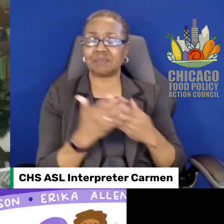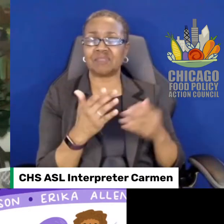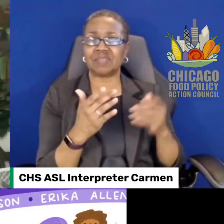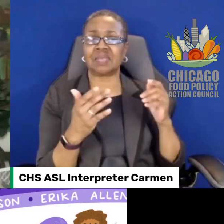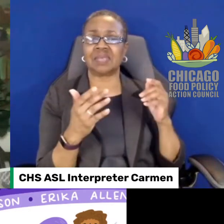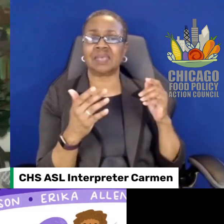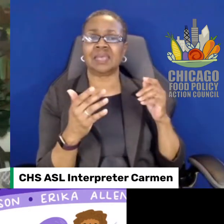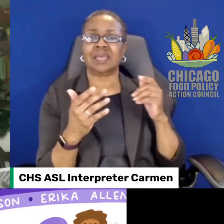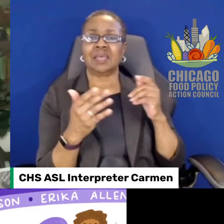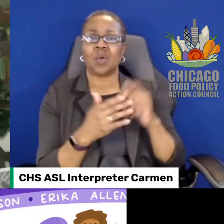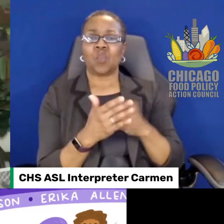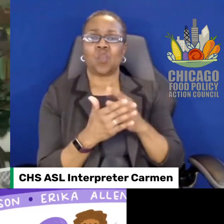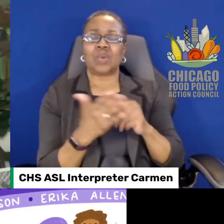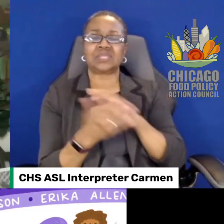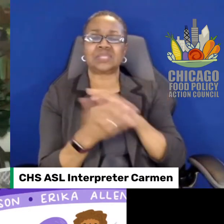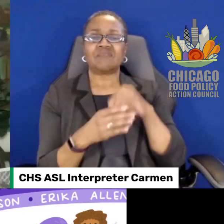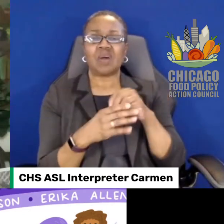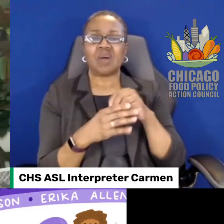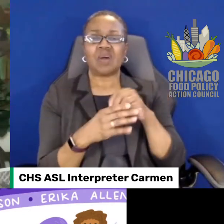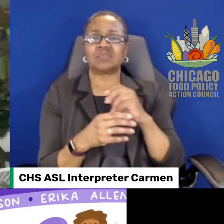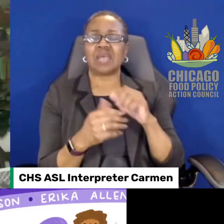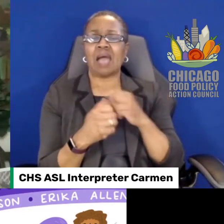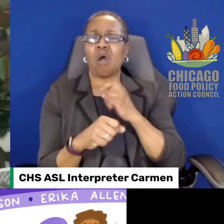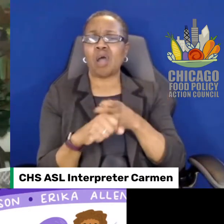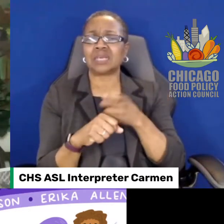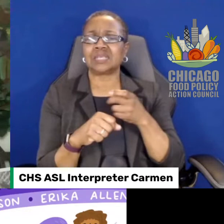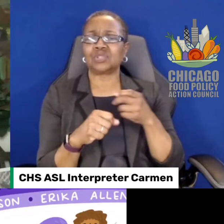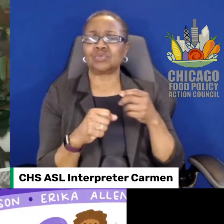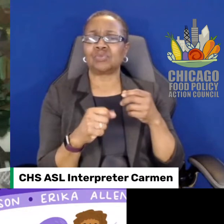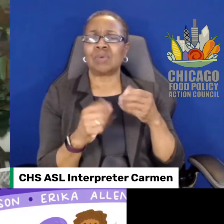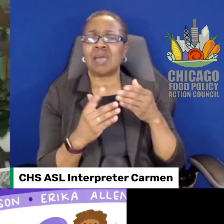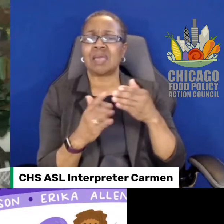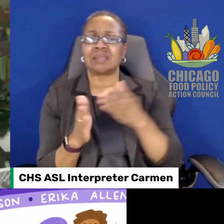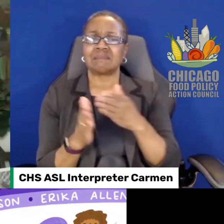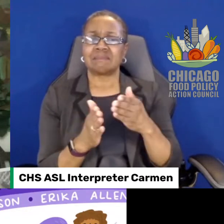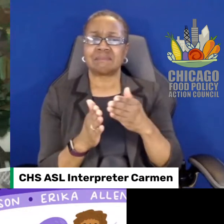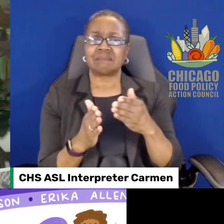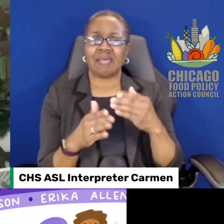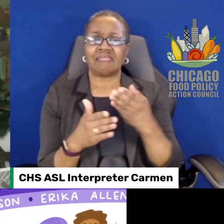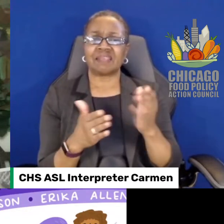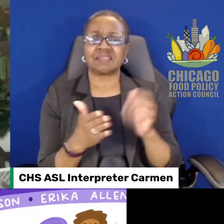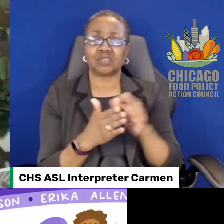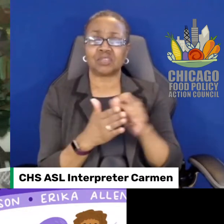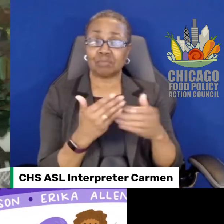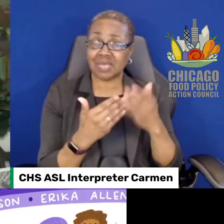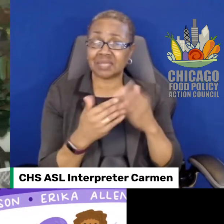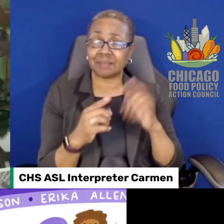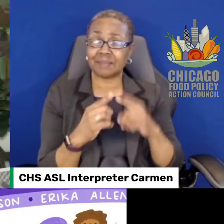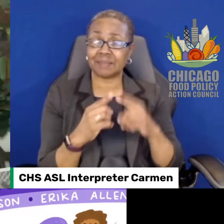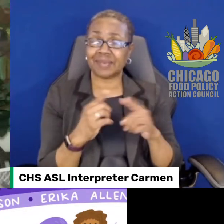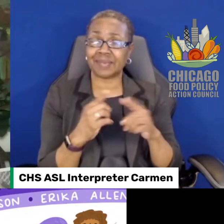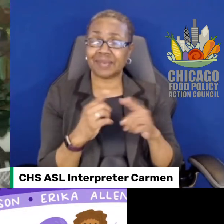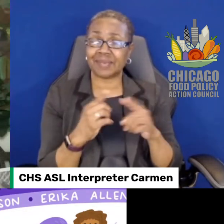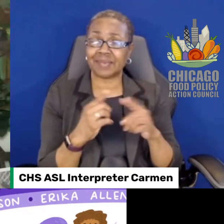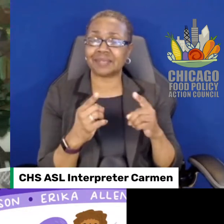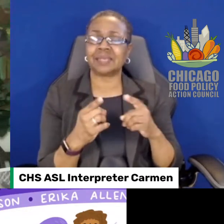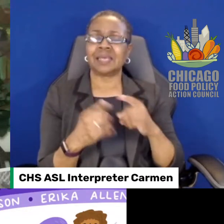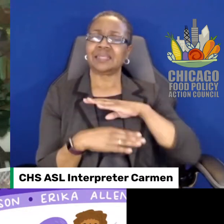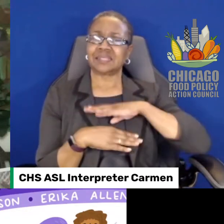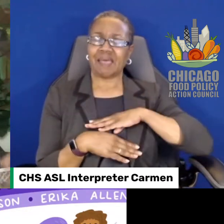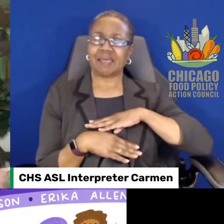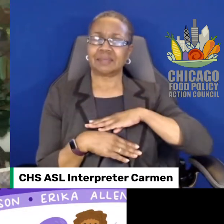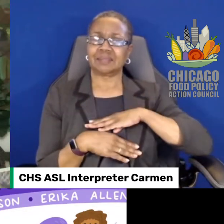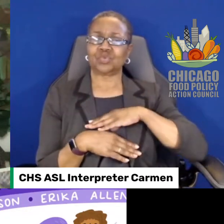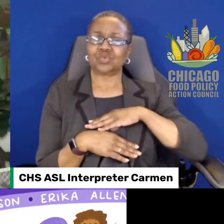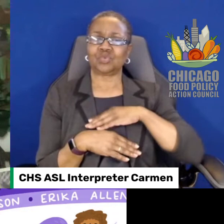hard it is to kind of navigate through things that should be really easy. It's really satisfying to be at this point, to